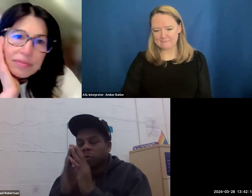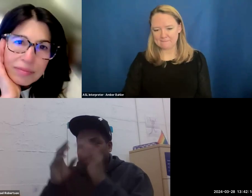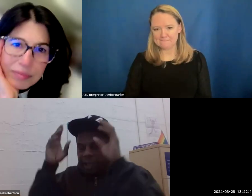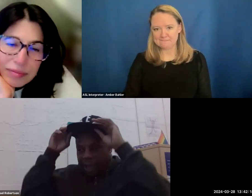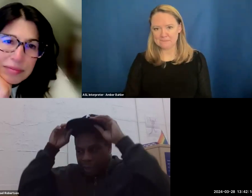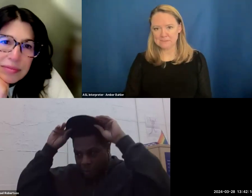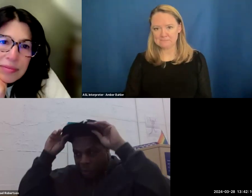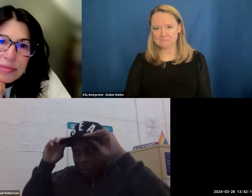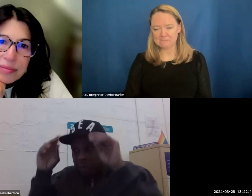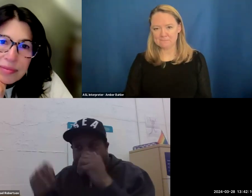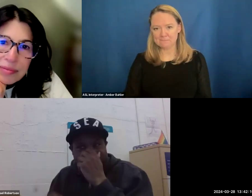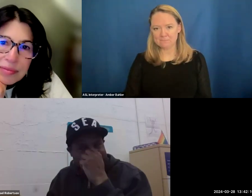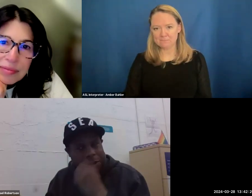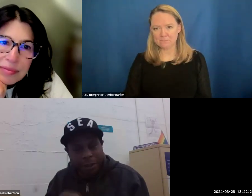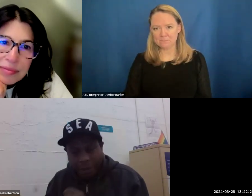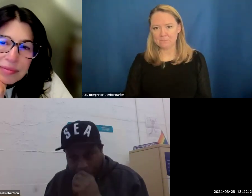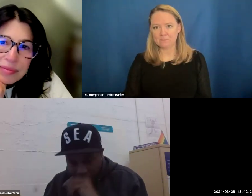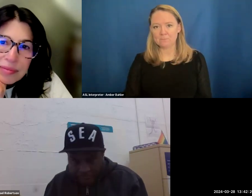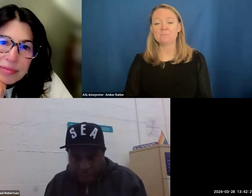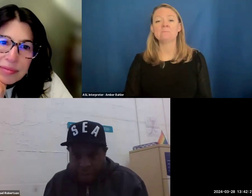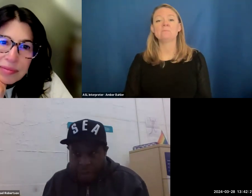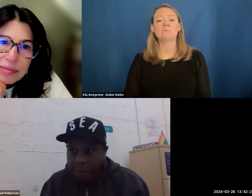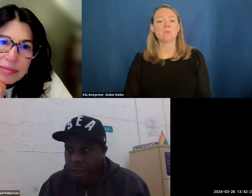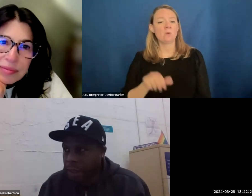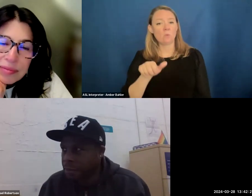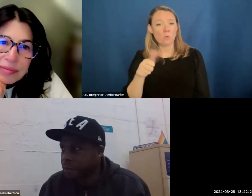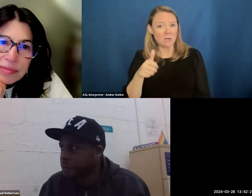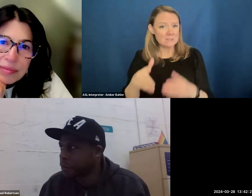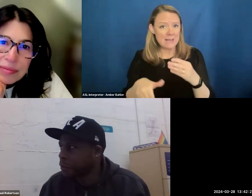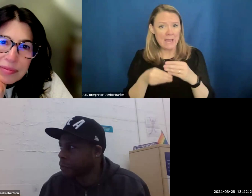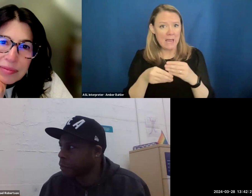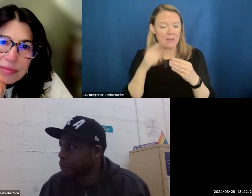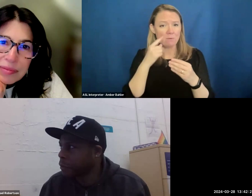what else we should add to better address SUD is